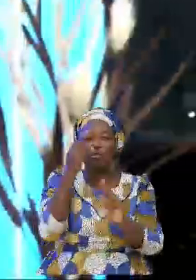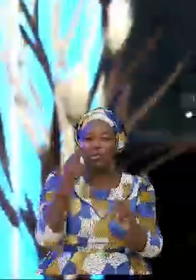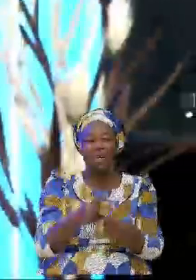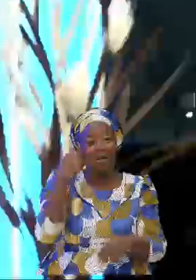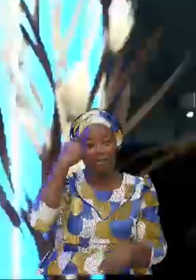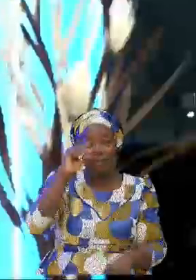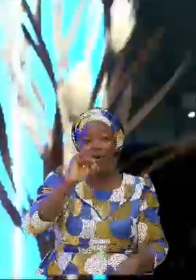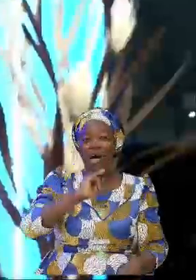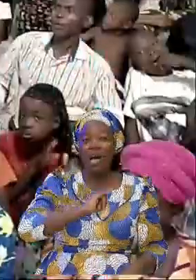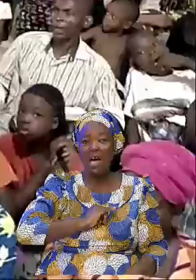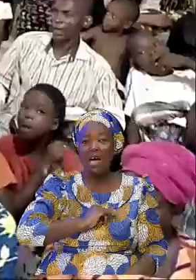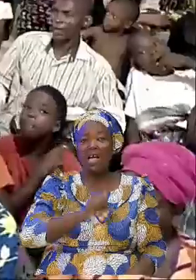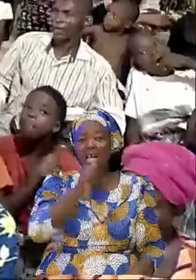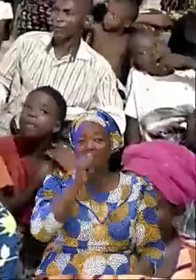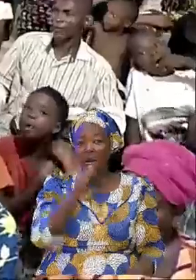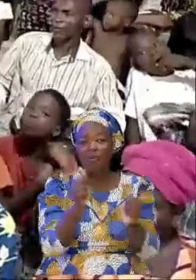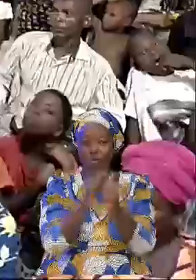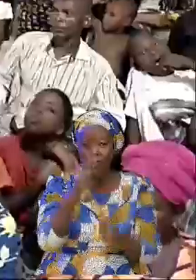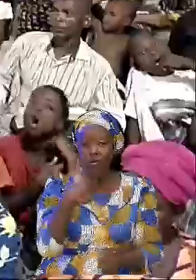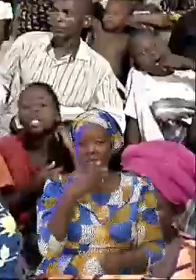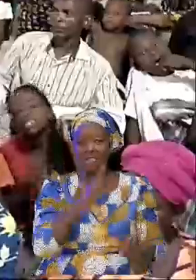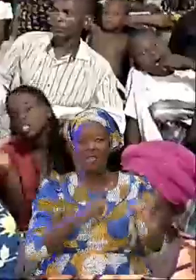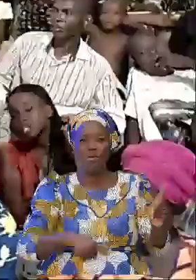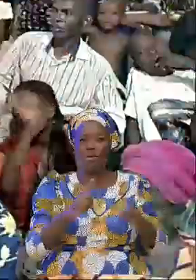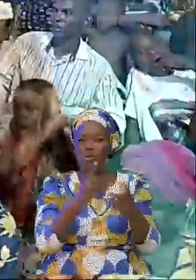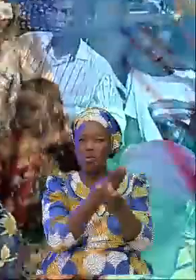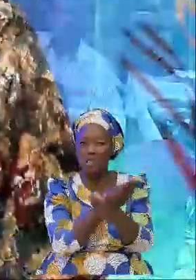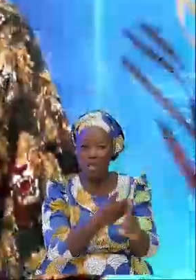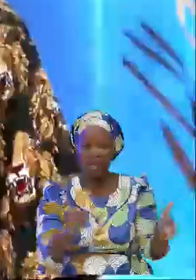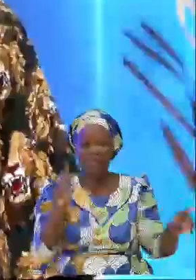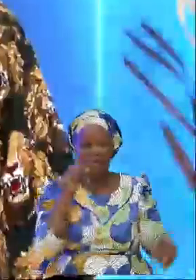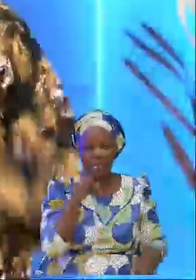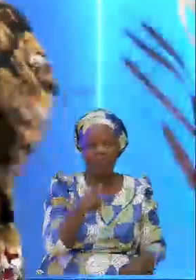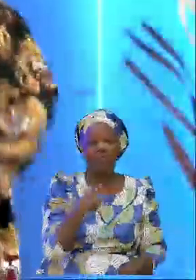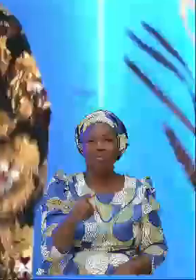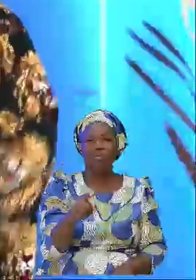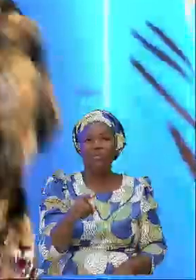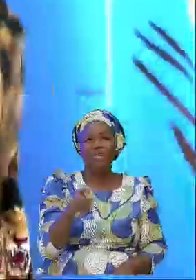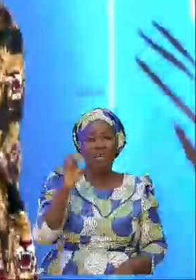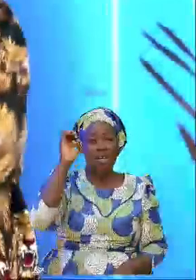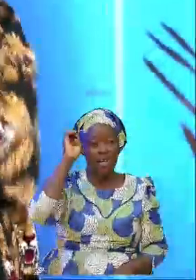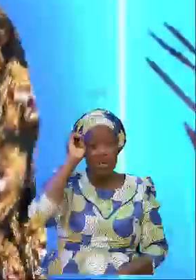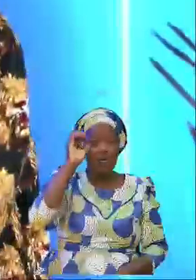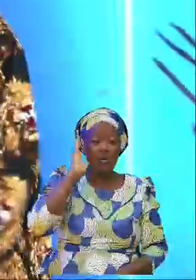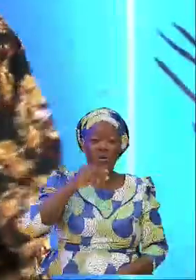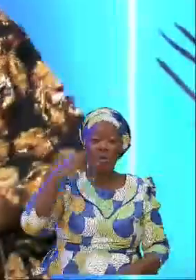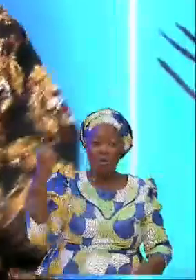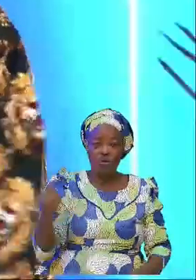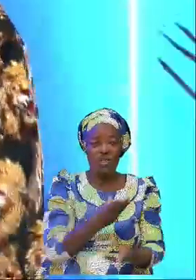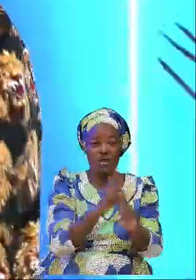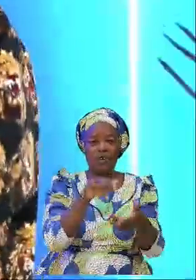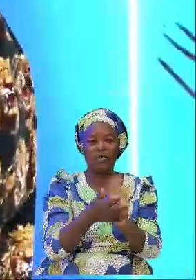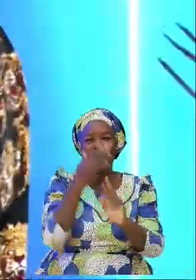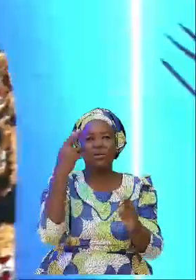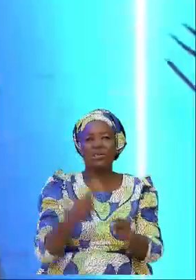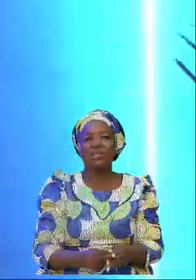you up. For I am with thee, says the Lord, to deliver